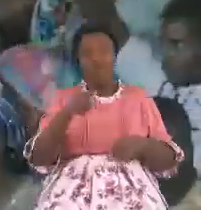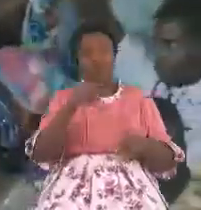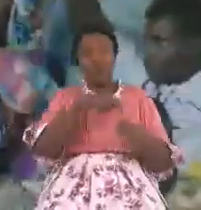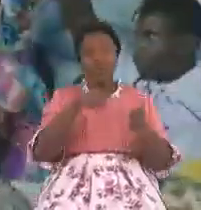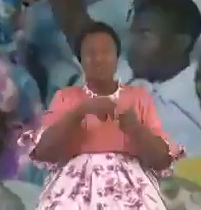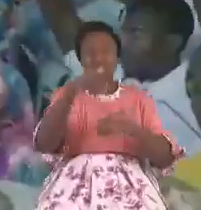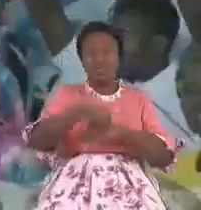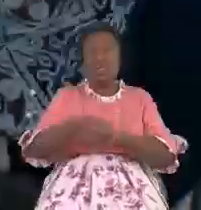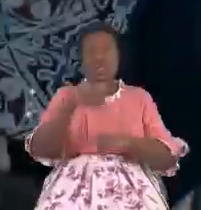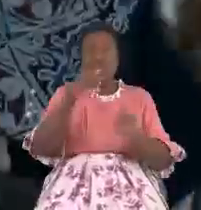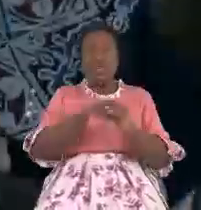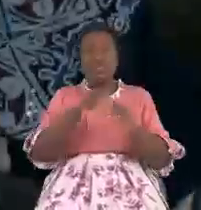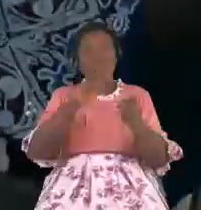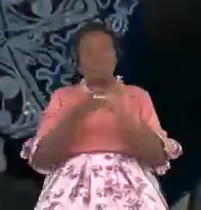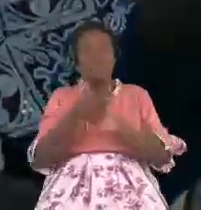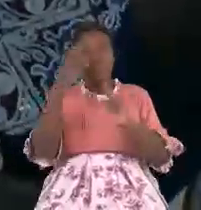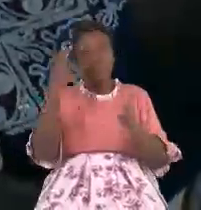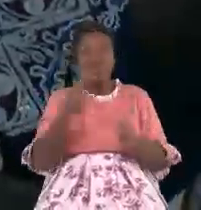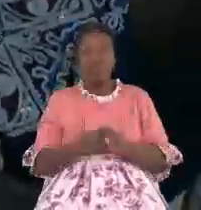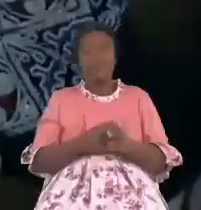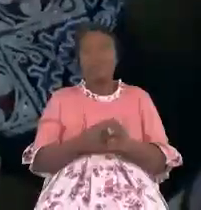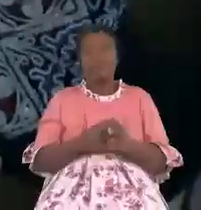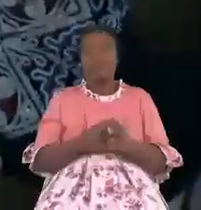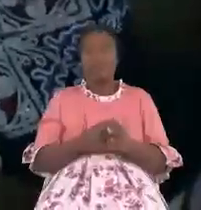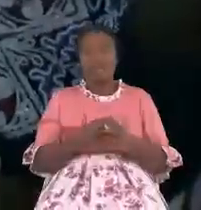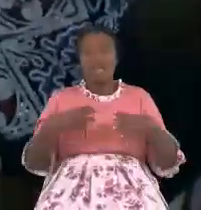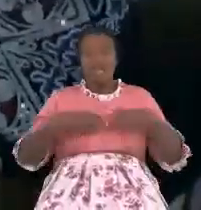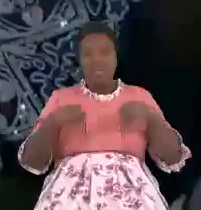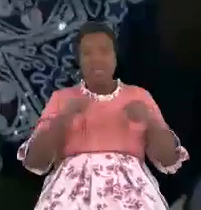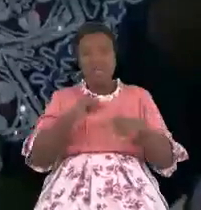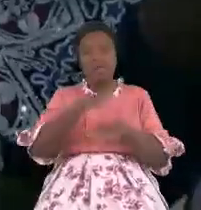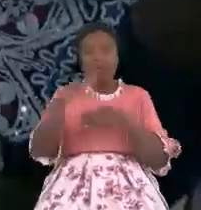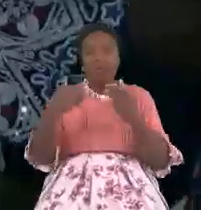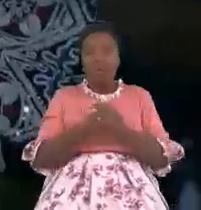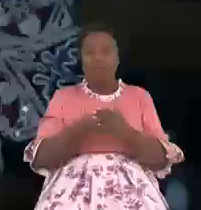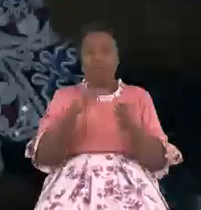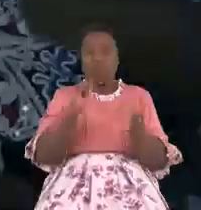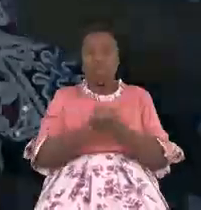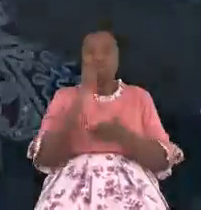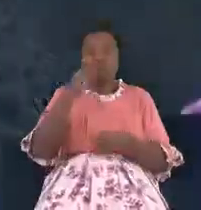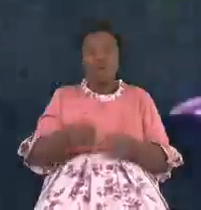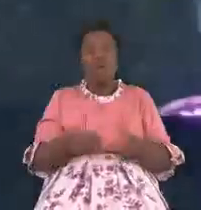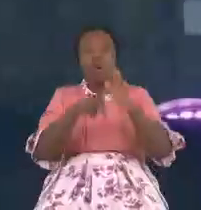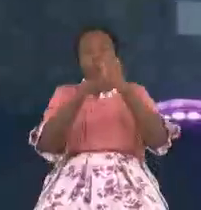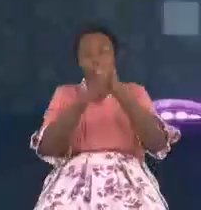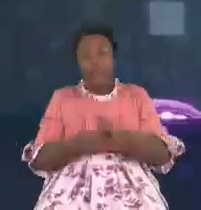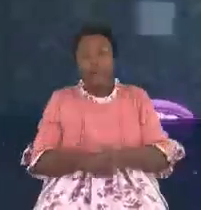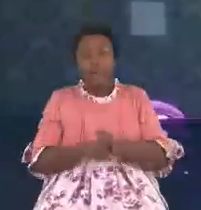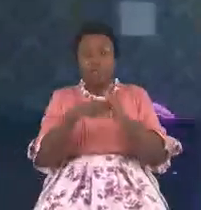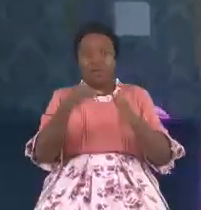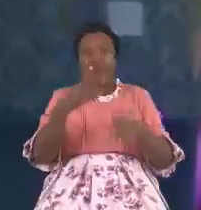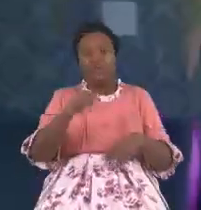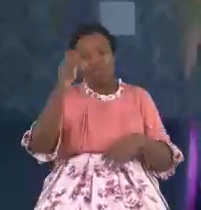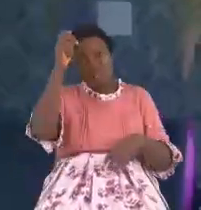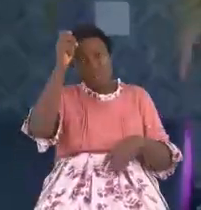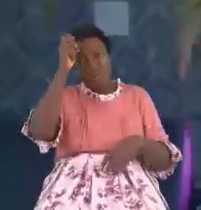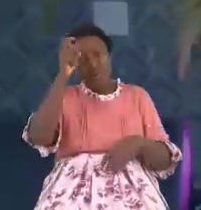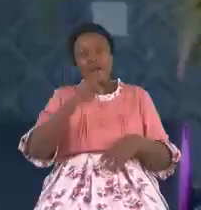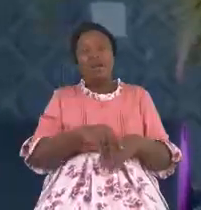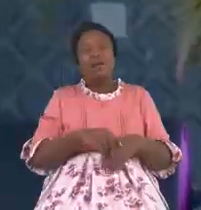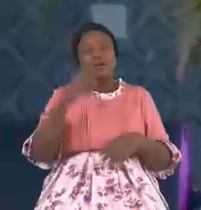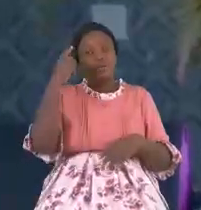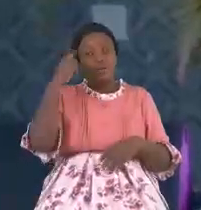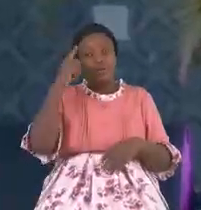jesus name healing all that were oppressed of the devil for god